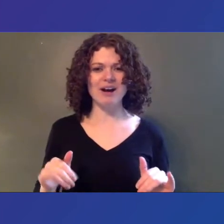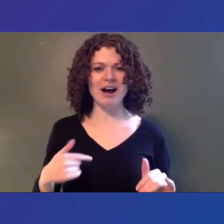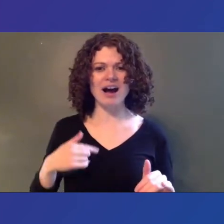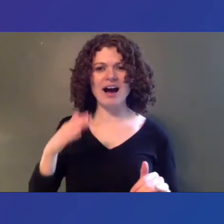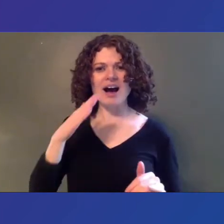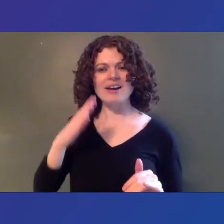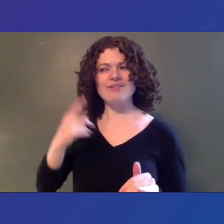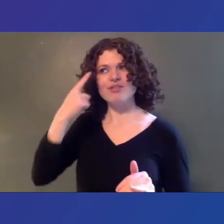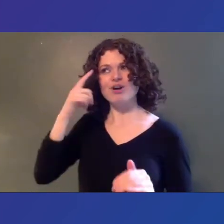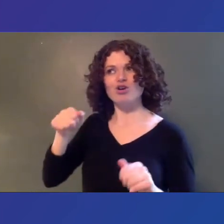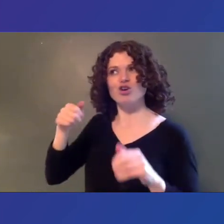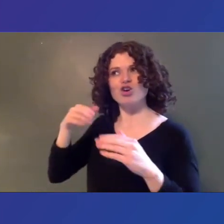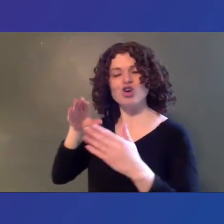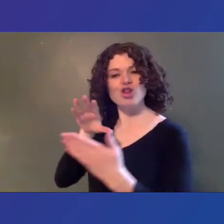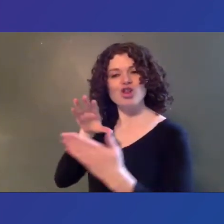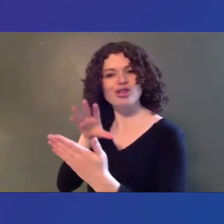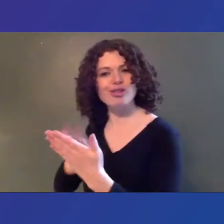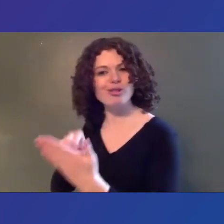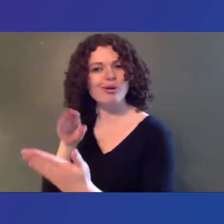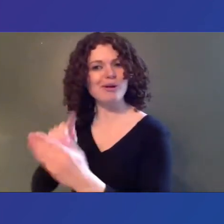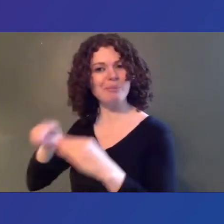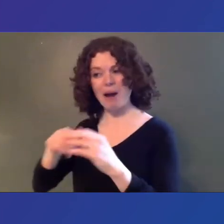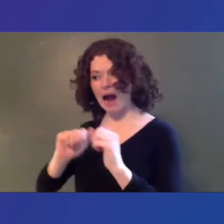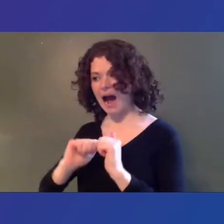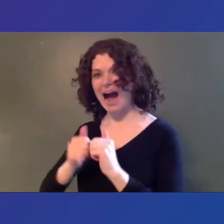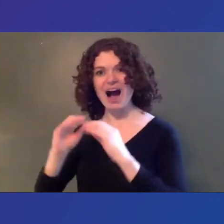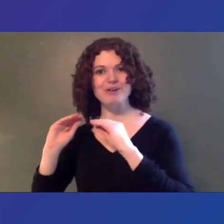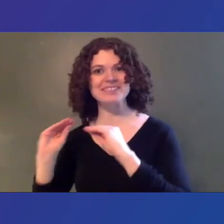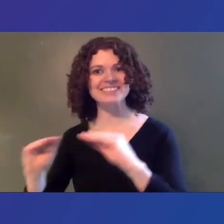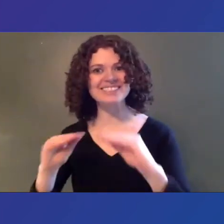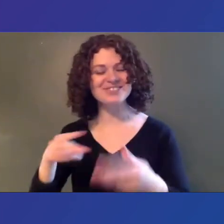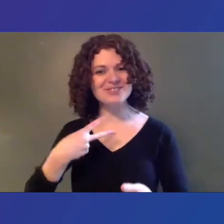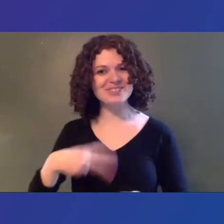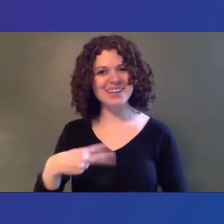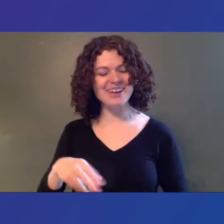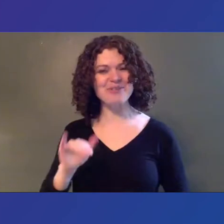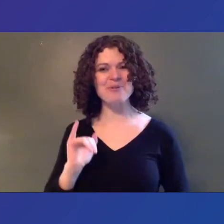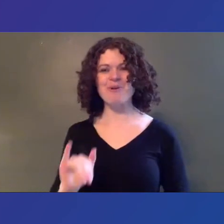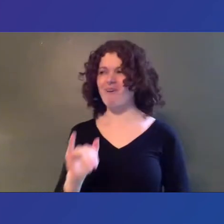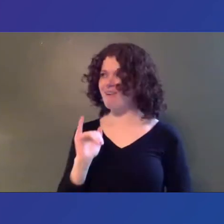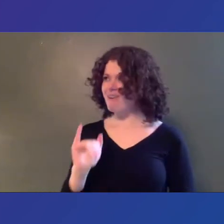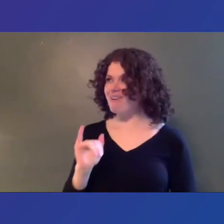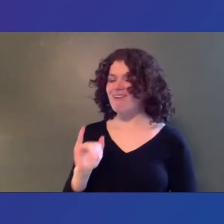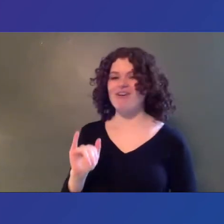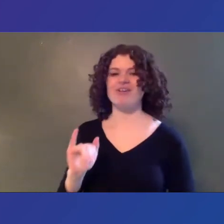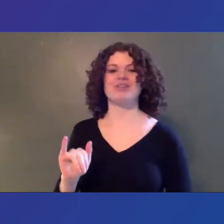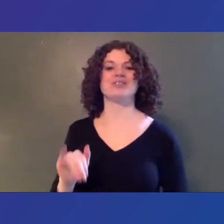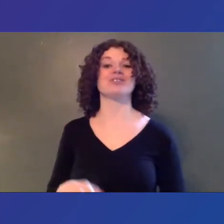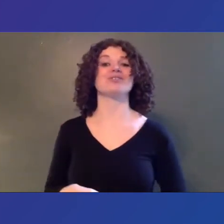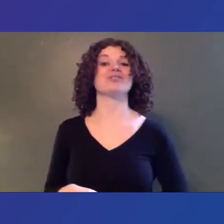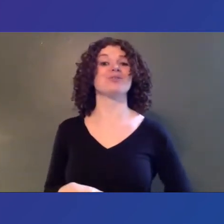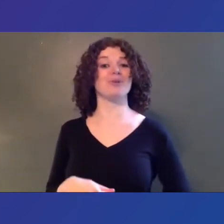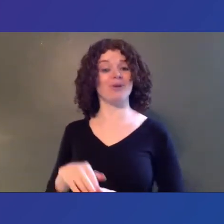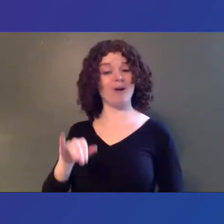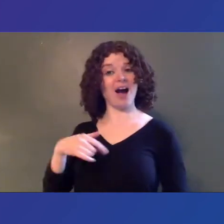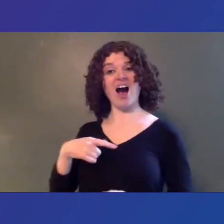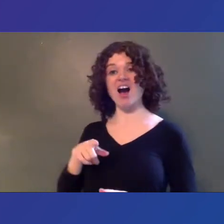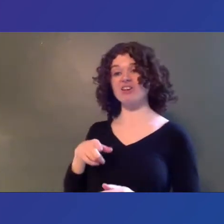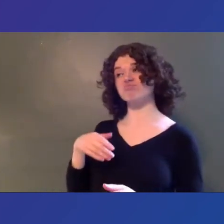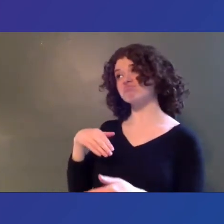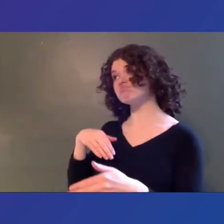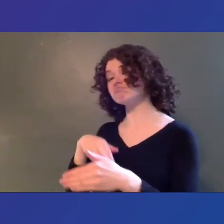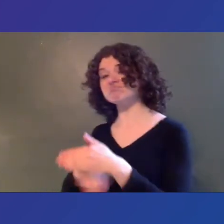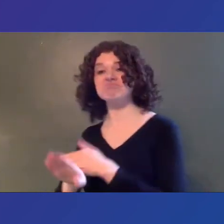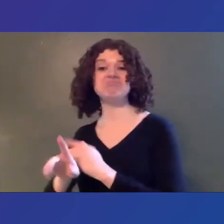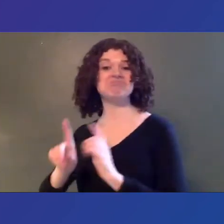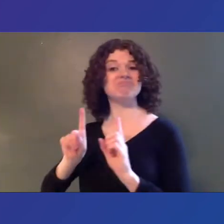to a class and actually learn about how to teach dance. So it was from the Dance Education Laboratory. So I went there and